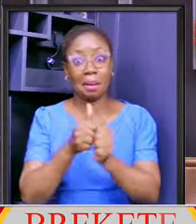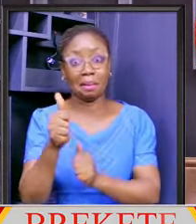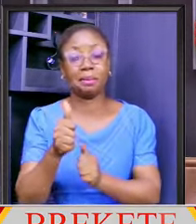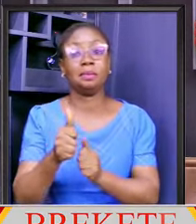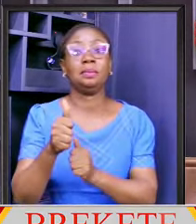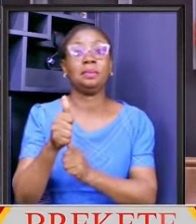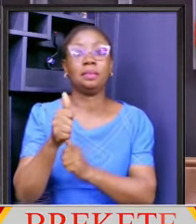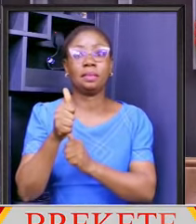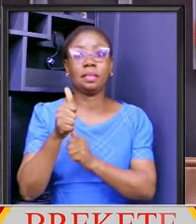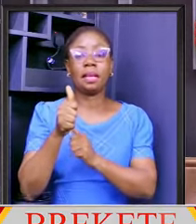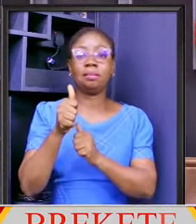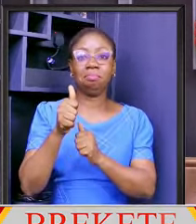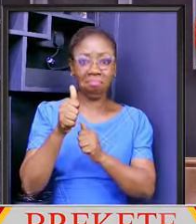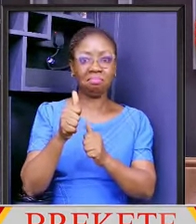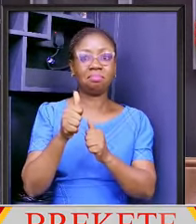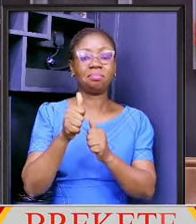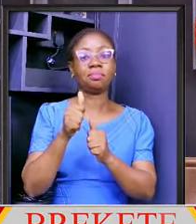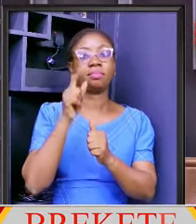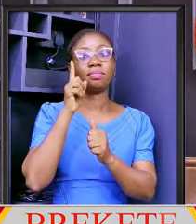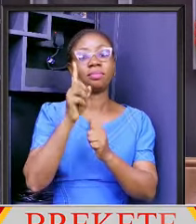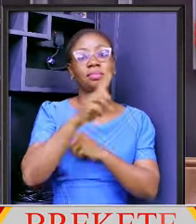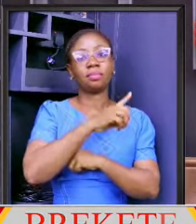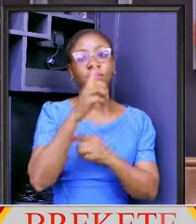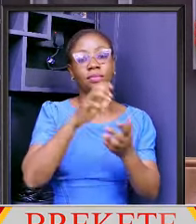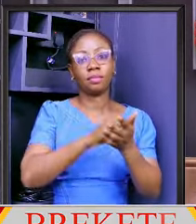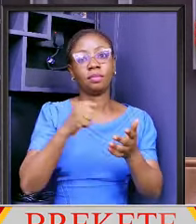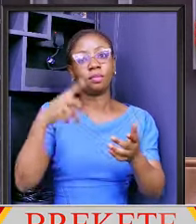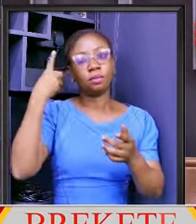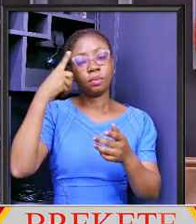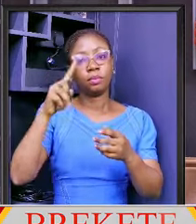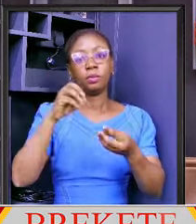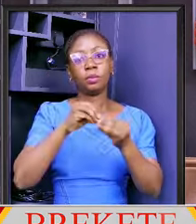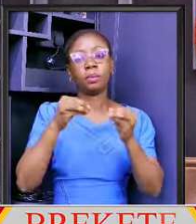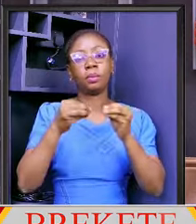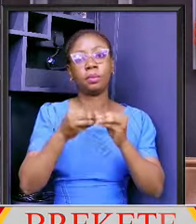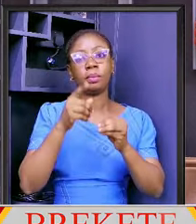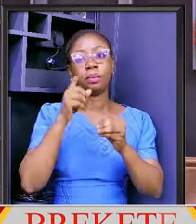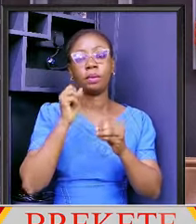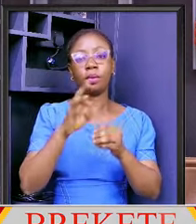we they celebrate una birthday, una de near una grave, una de